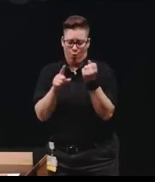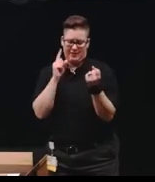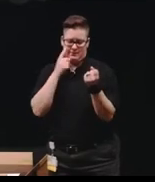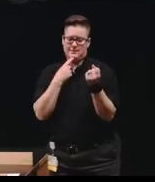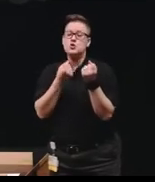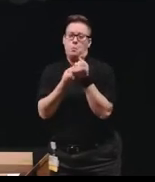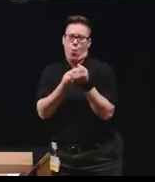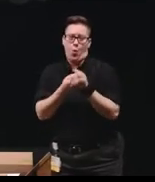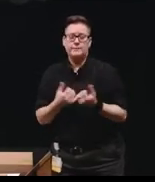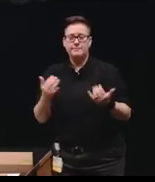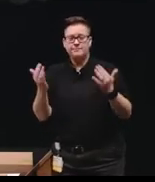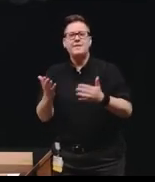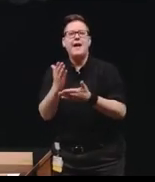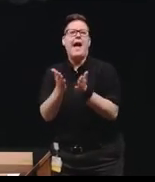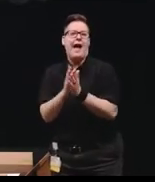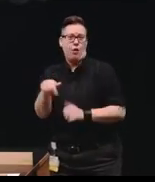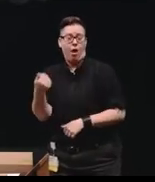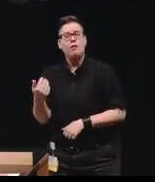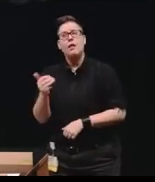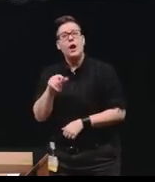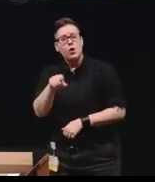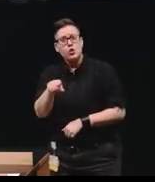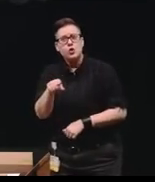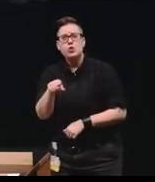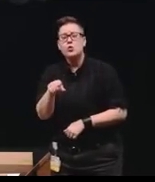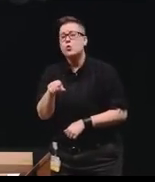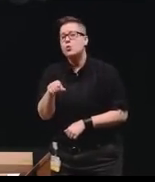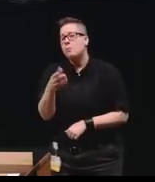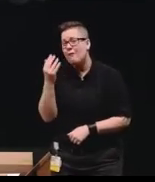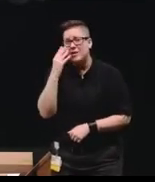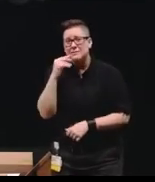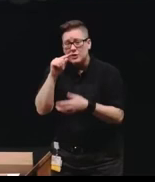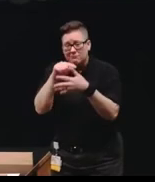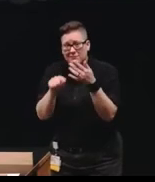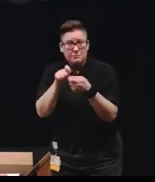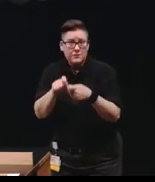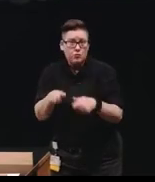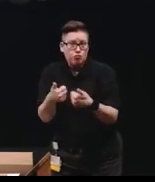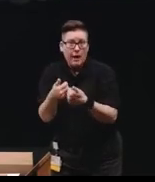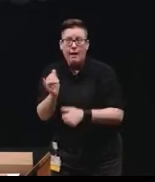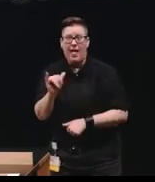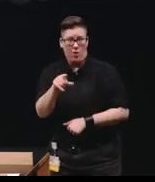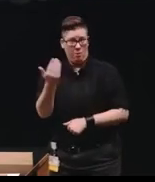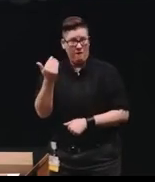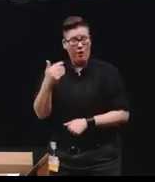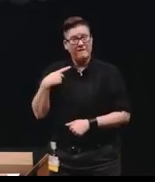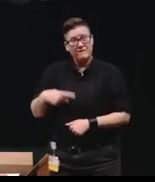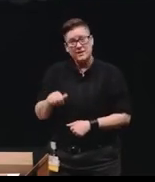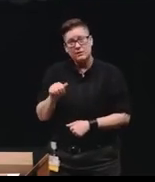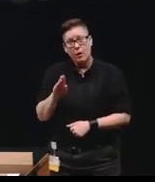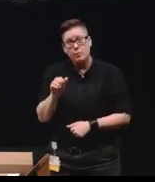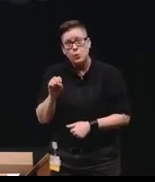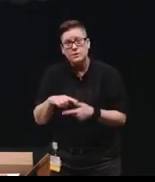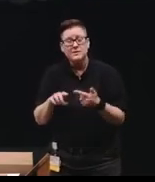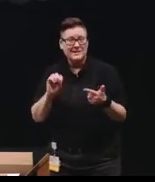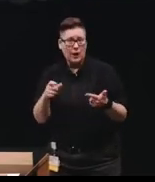aspects of your life. Have you ever experienced very specific challenges, like, for example, physical abuse or sexual abuse